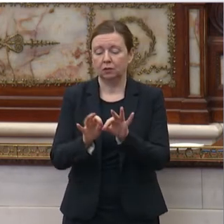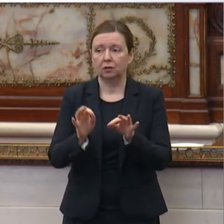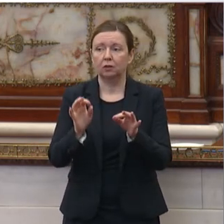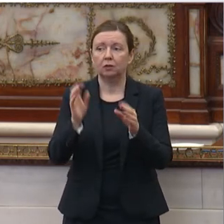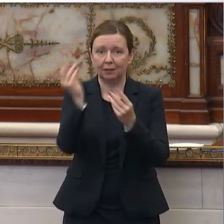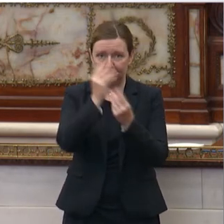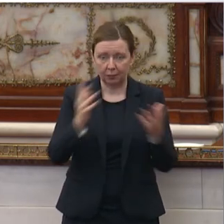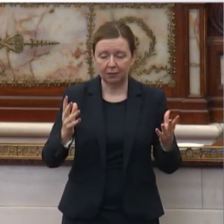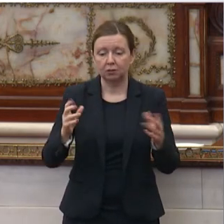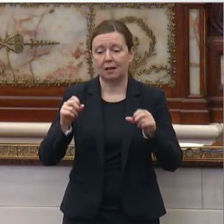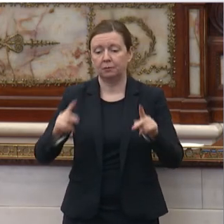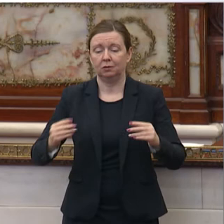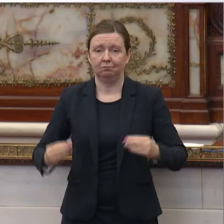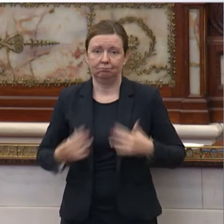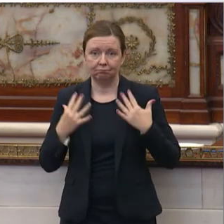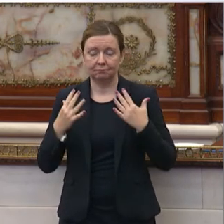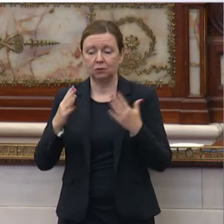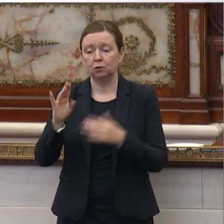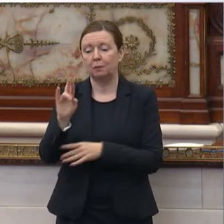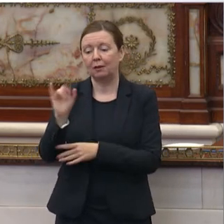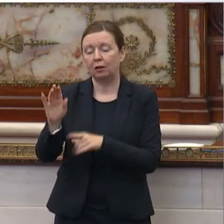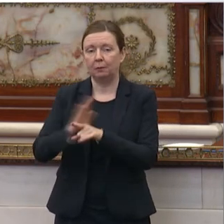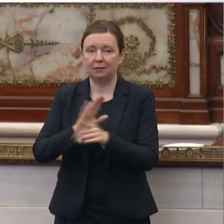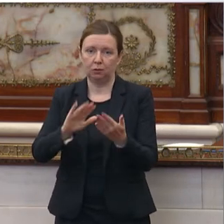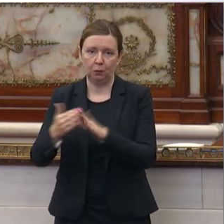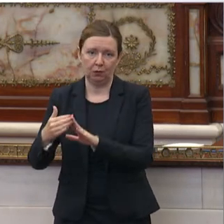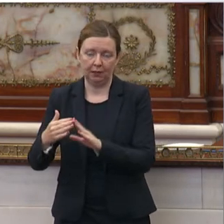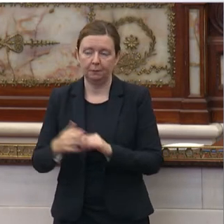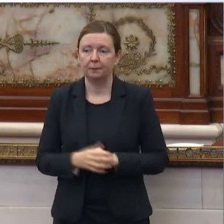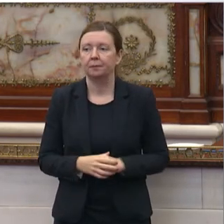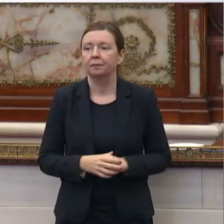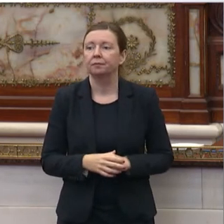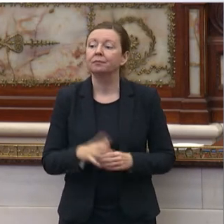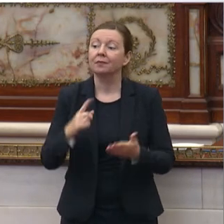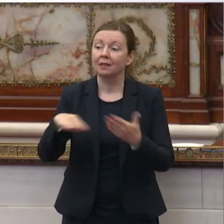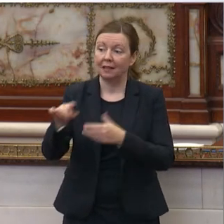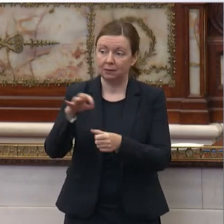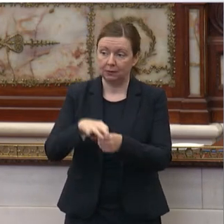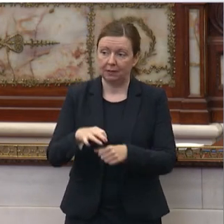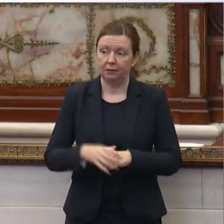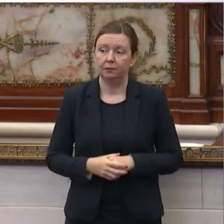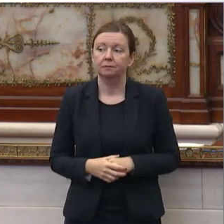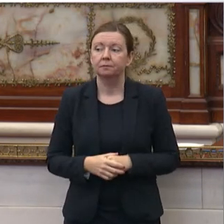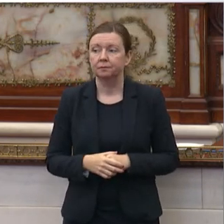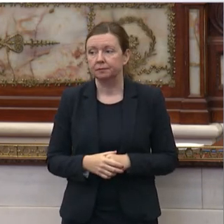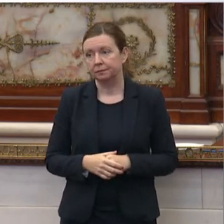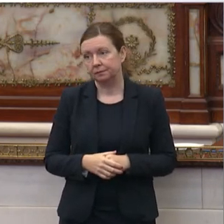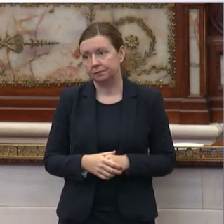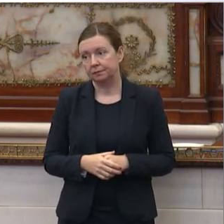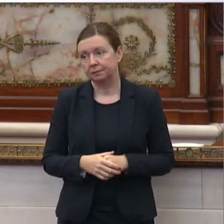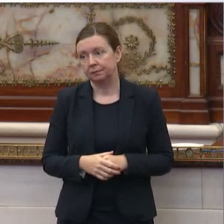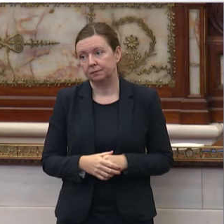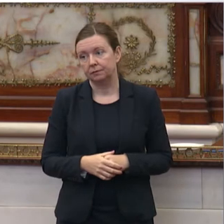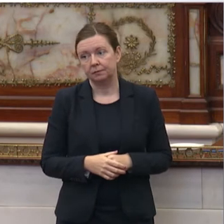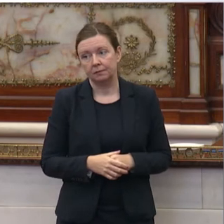and inspiration to the minority business community. Next week's calendar.